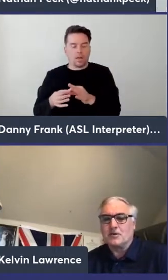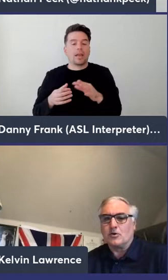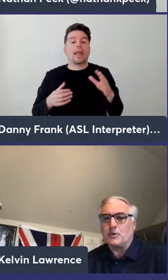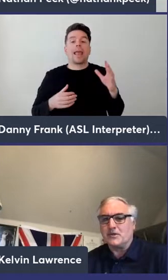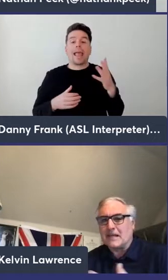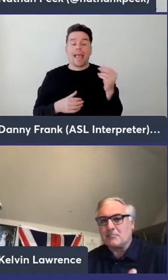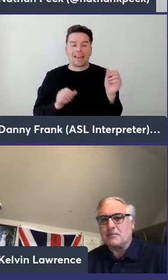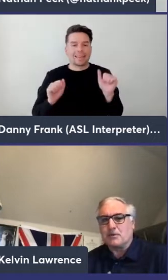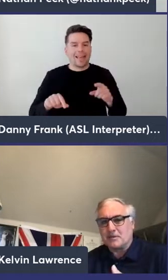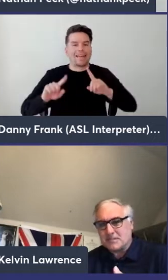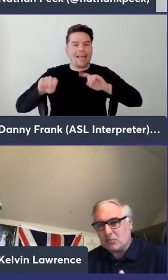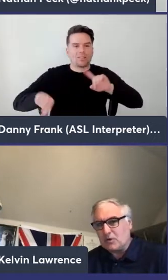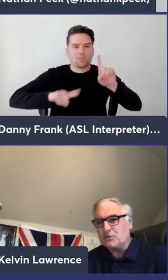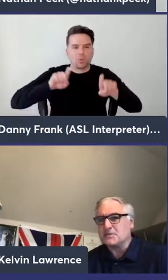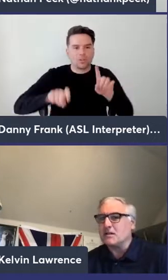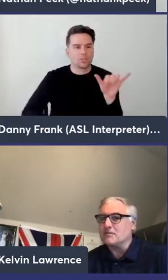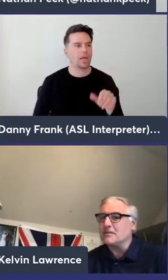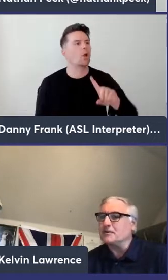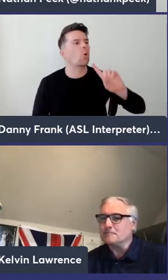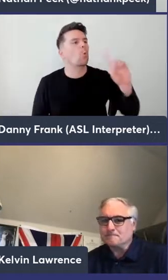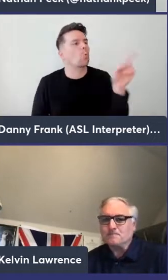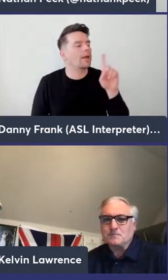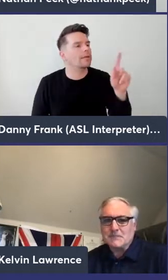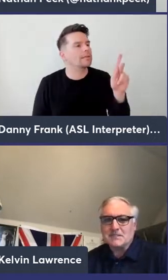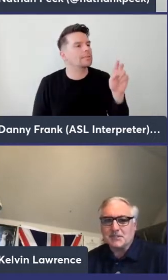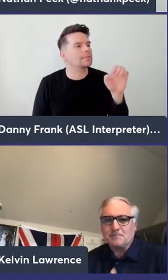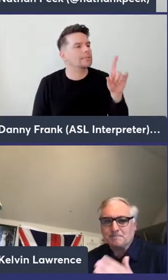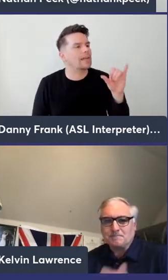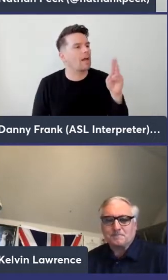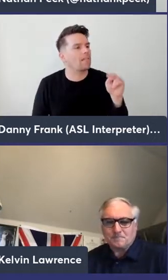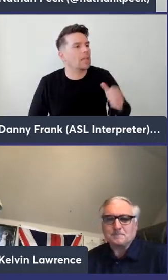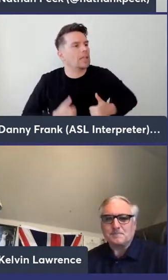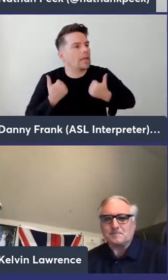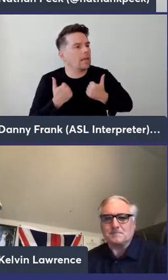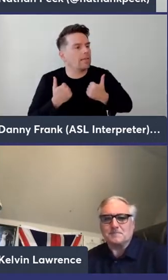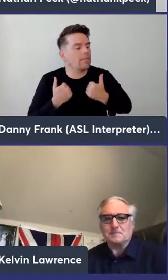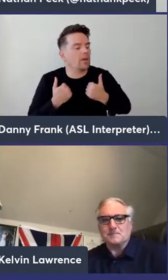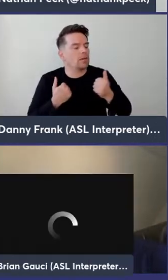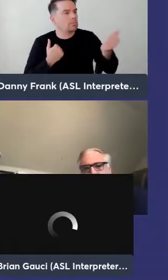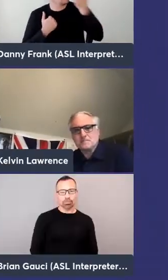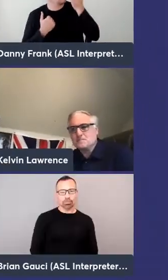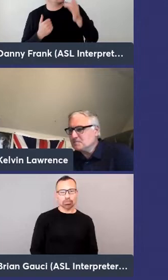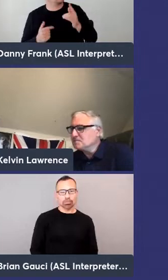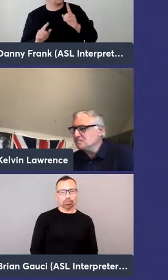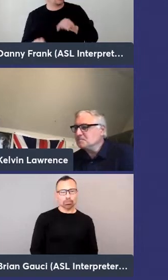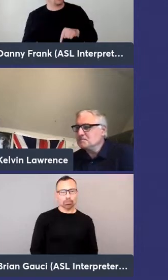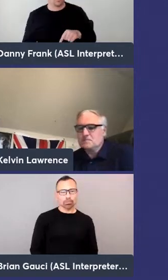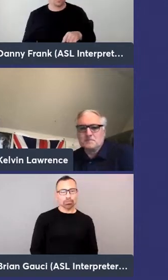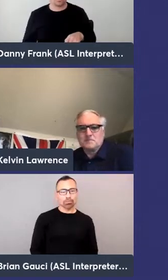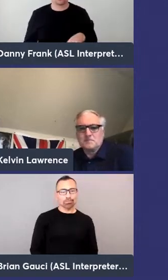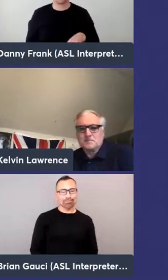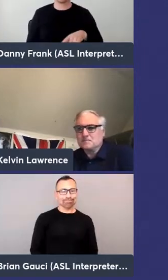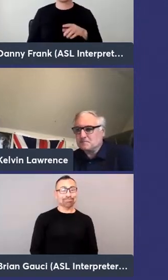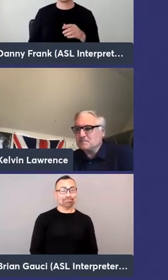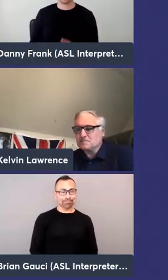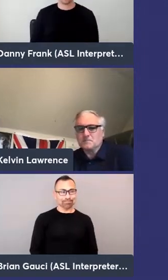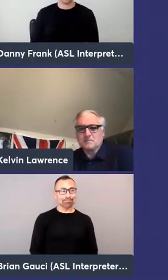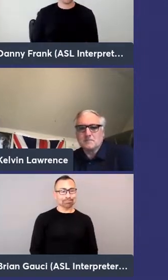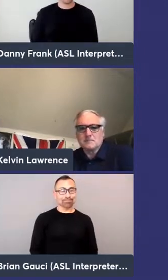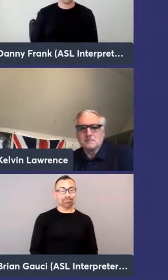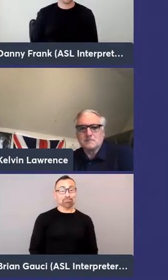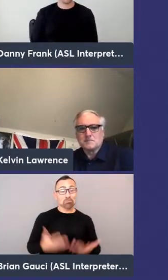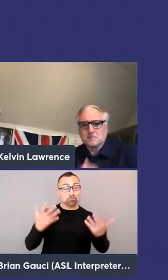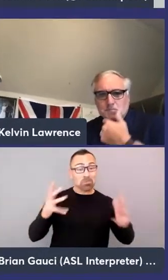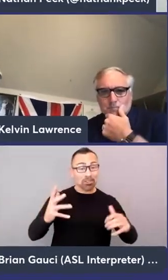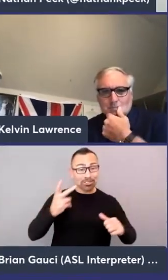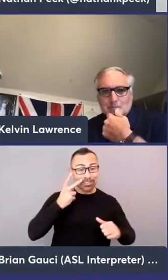live? Or we could add people and say, who does Kelvin know? And I can already see how fascinating this is. I essentially, rather